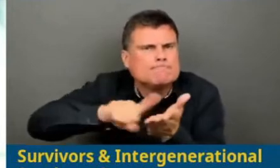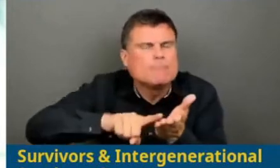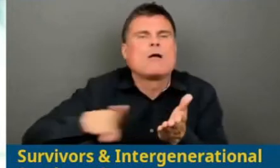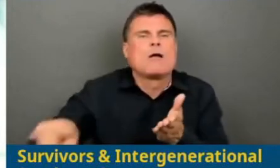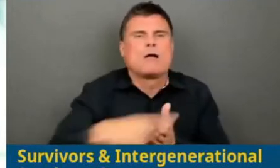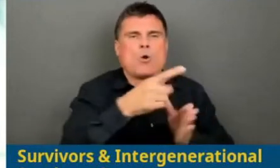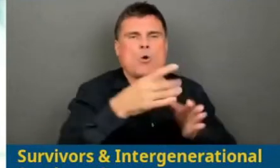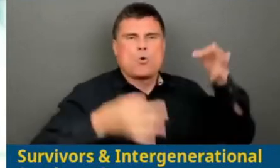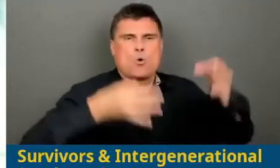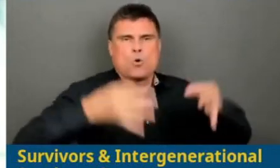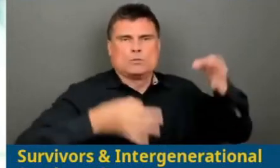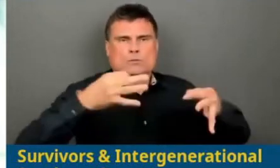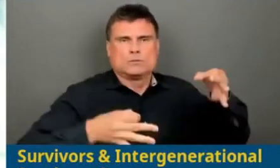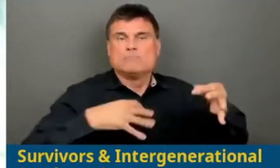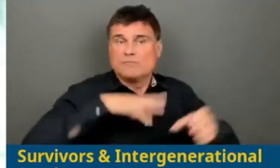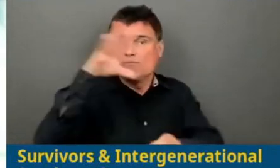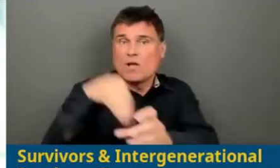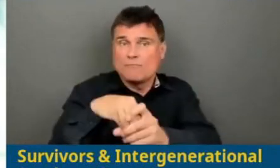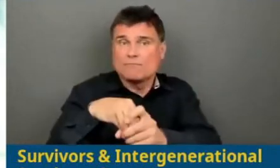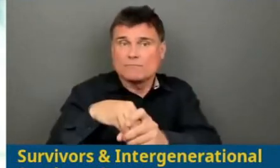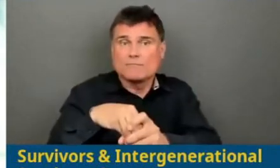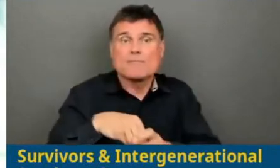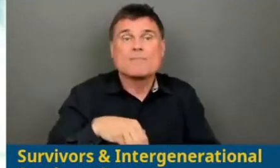holding Bishop O'Connor accountable,